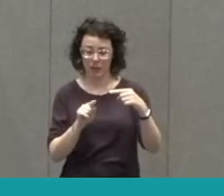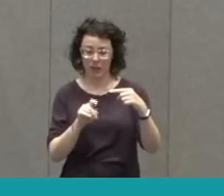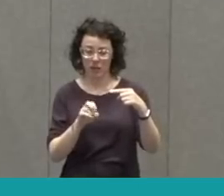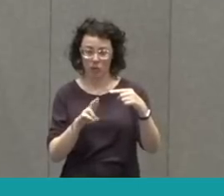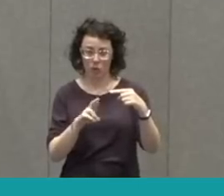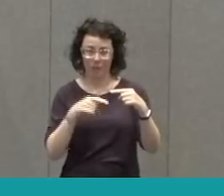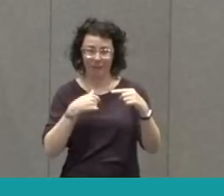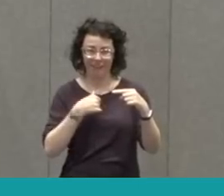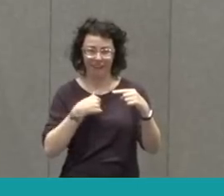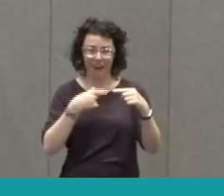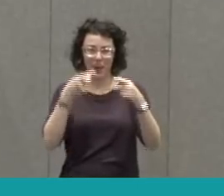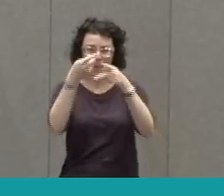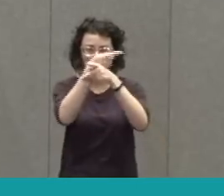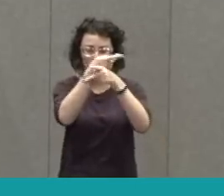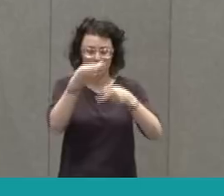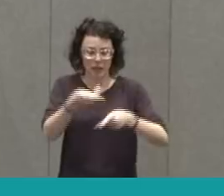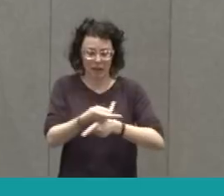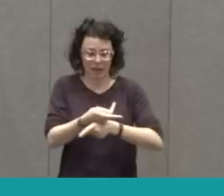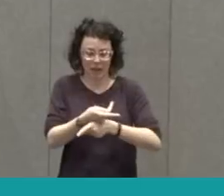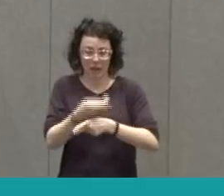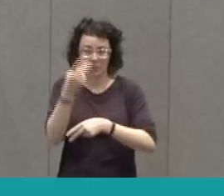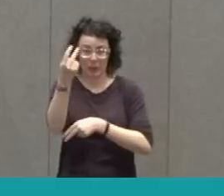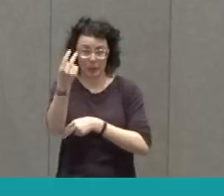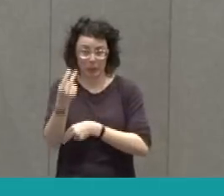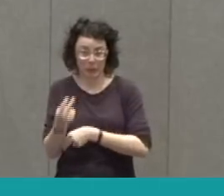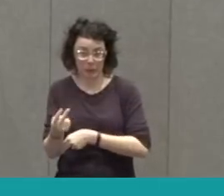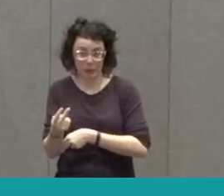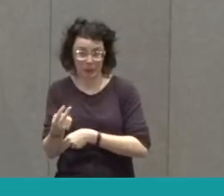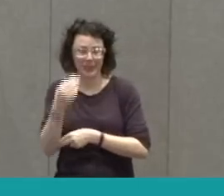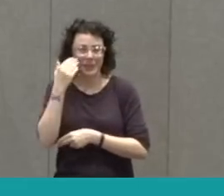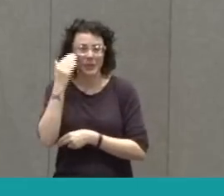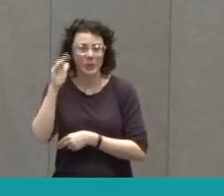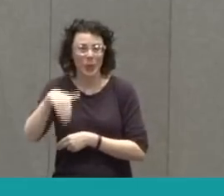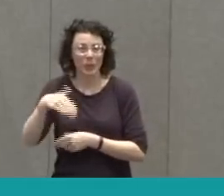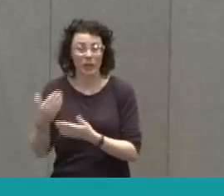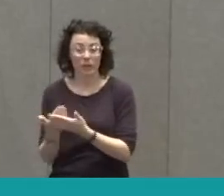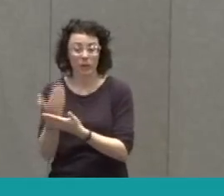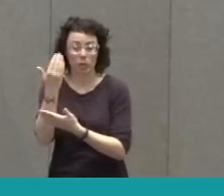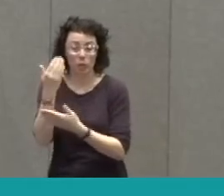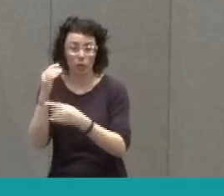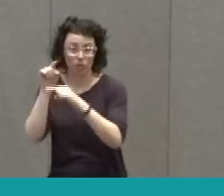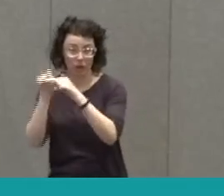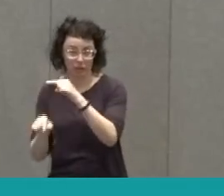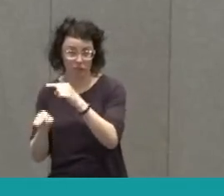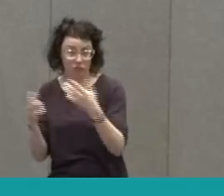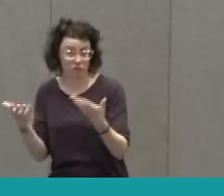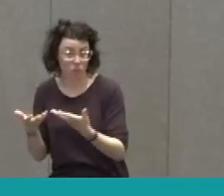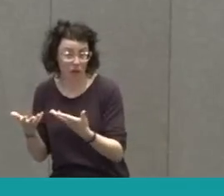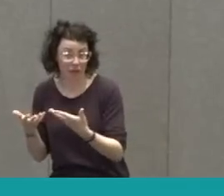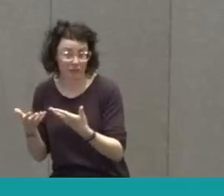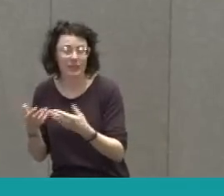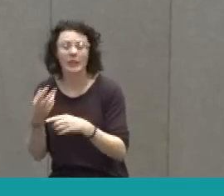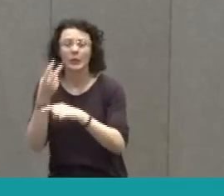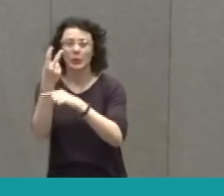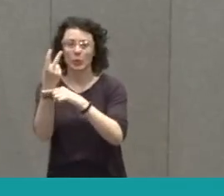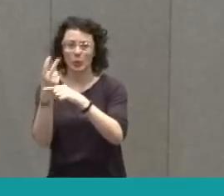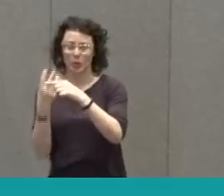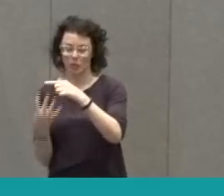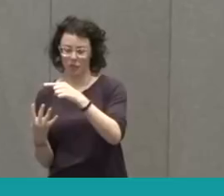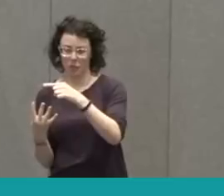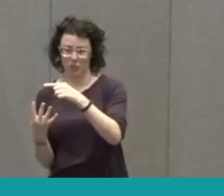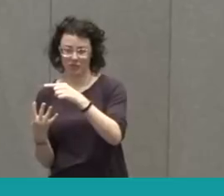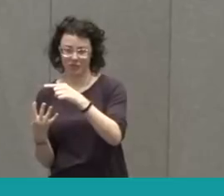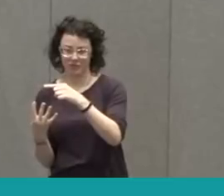my new fraction would be 2 over 4. So I have now used the digit 2